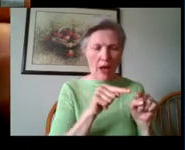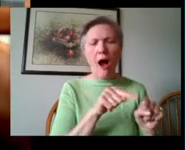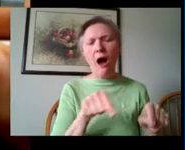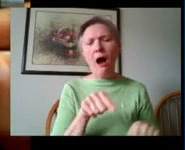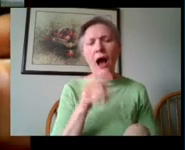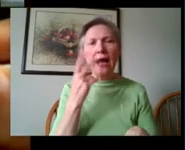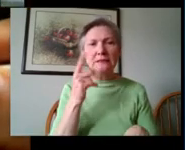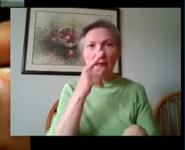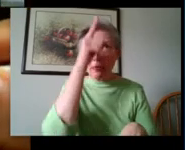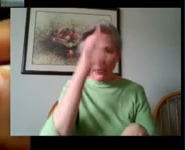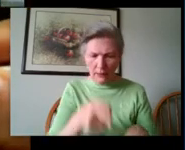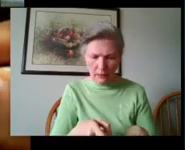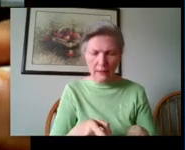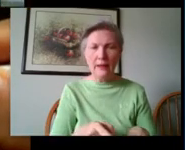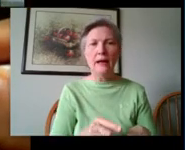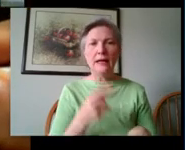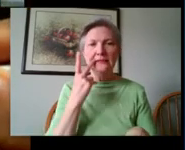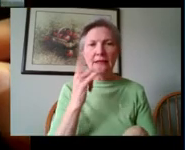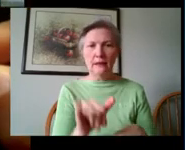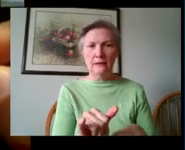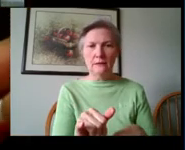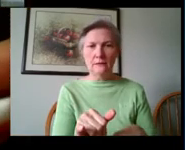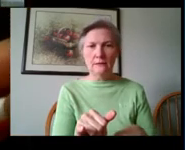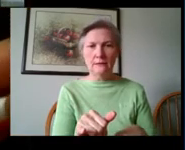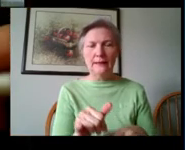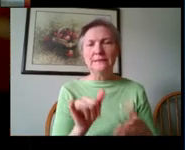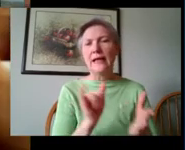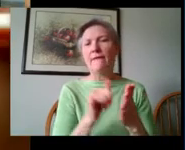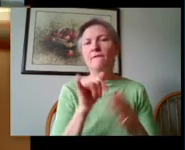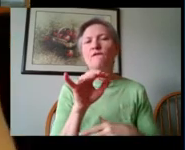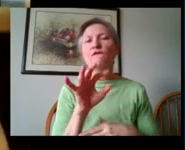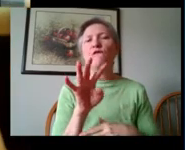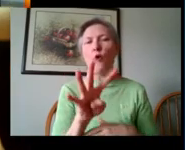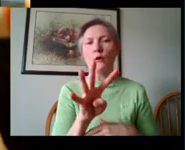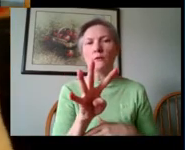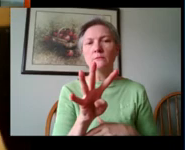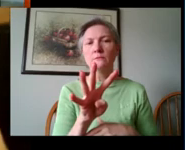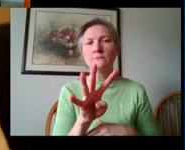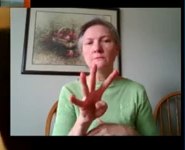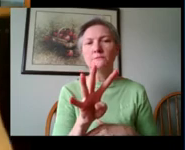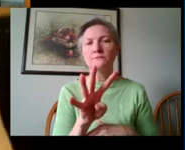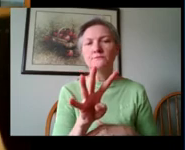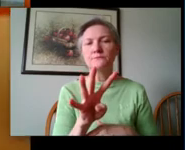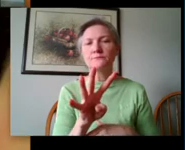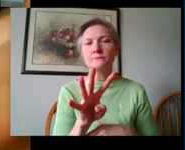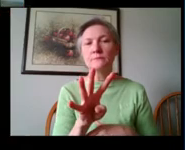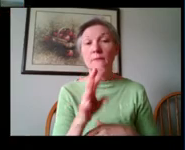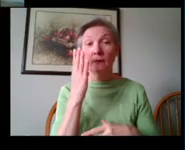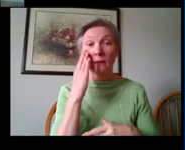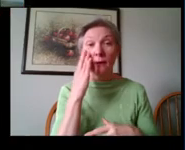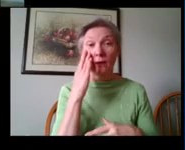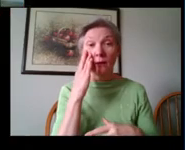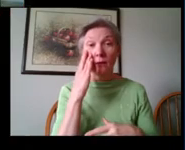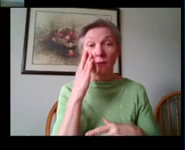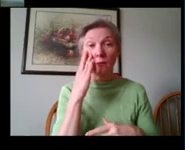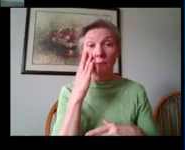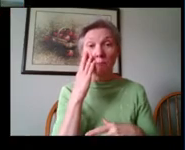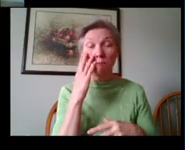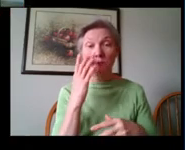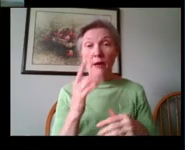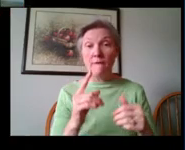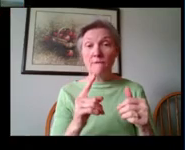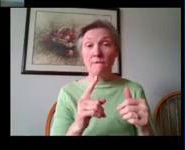that point M crosses your x-axis. And we see that that's at 4, right? So I know that